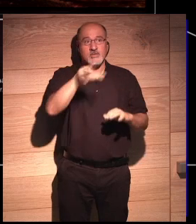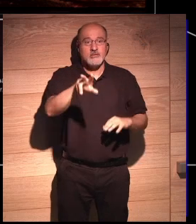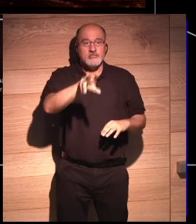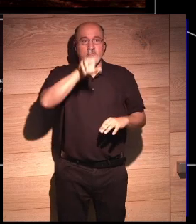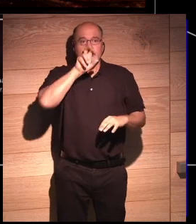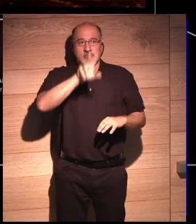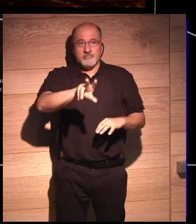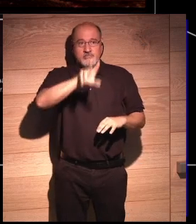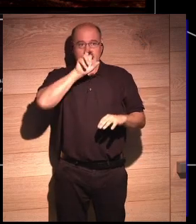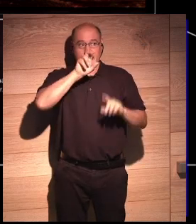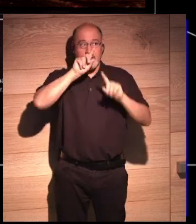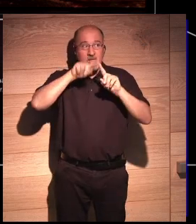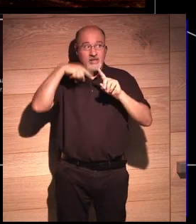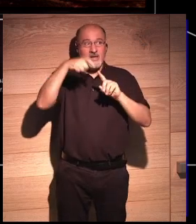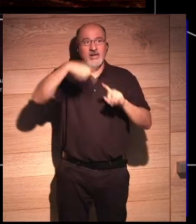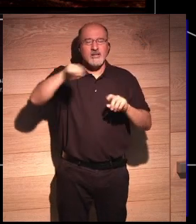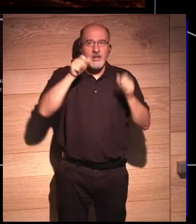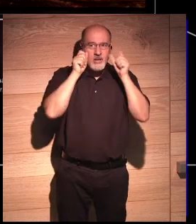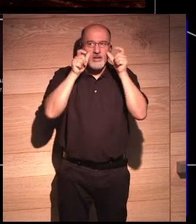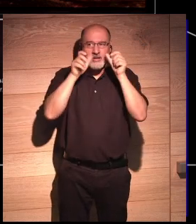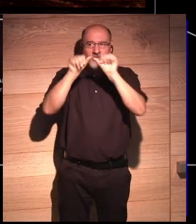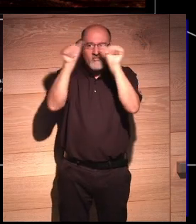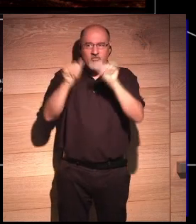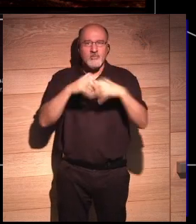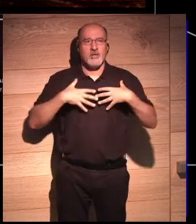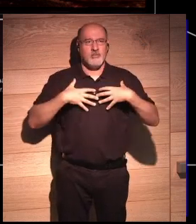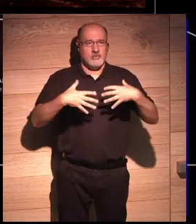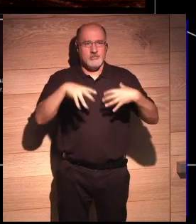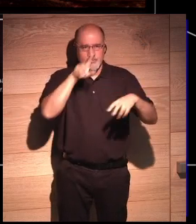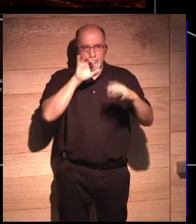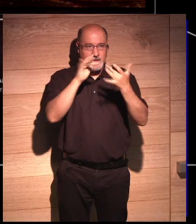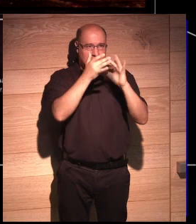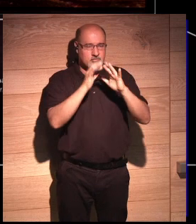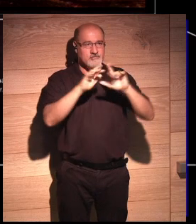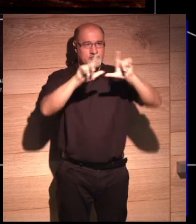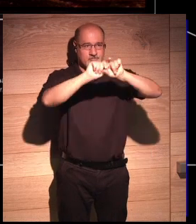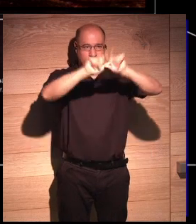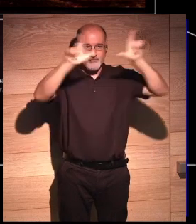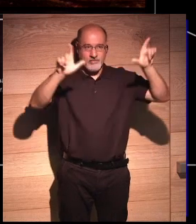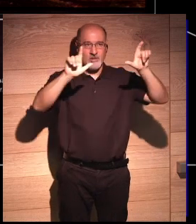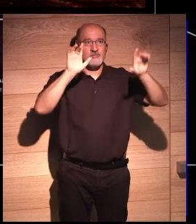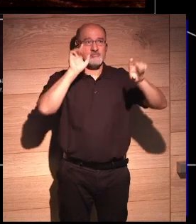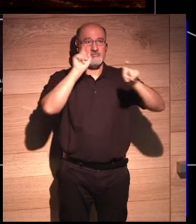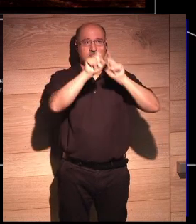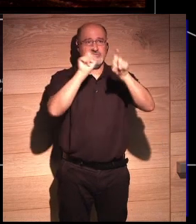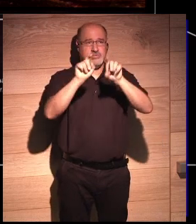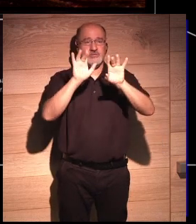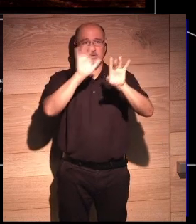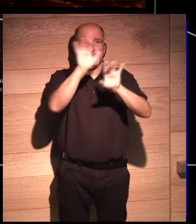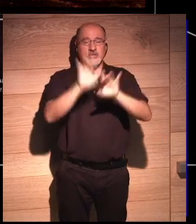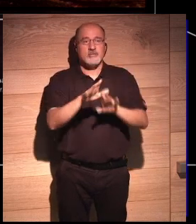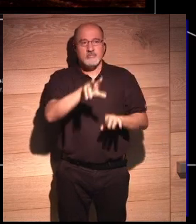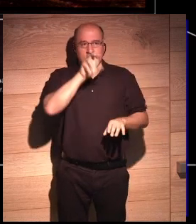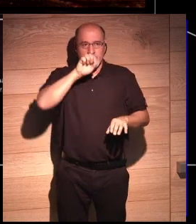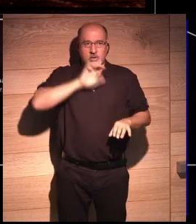people's breath, and as they interacted with their breath, when they exhaled carbon dioxide, you'd see those